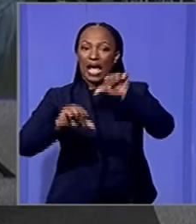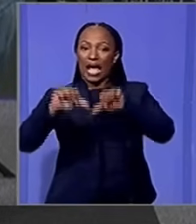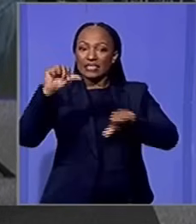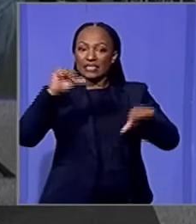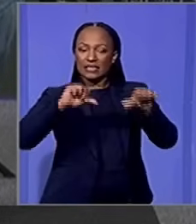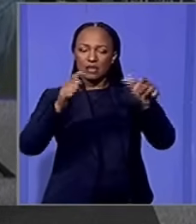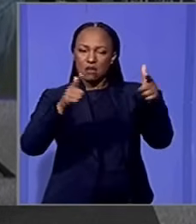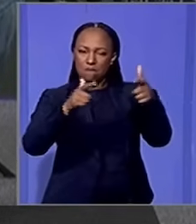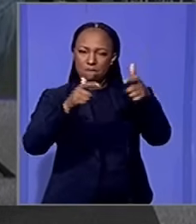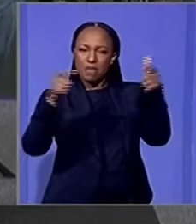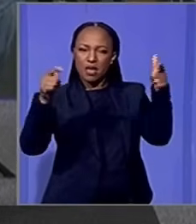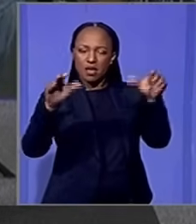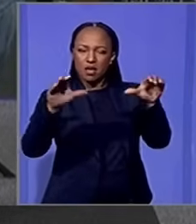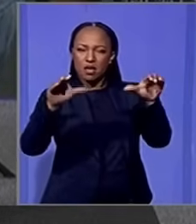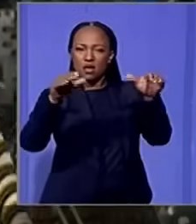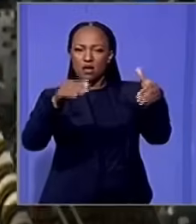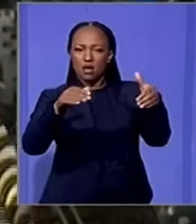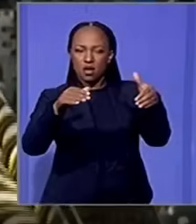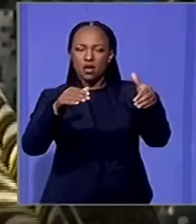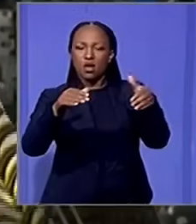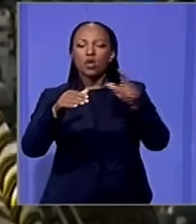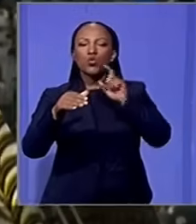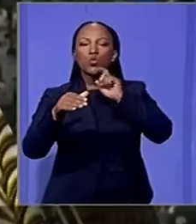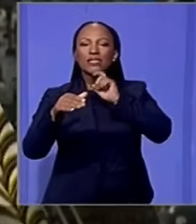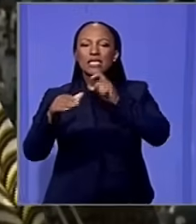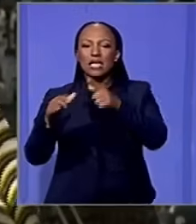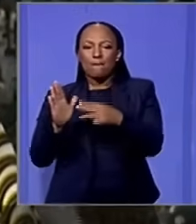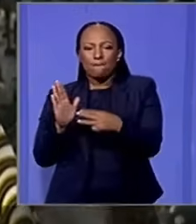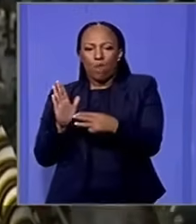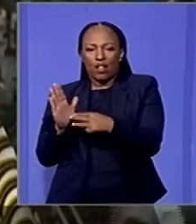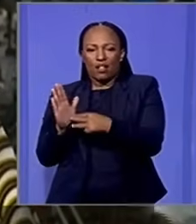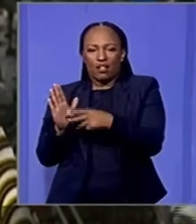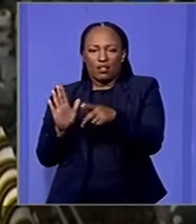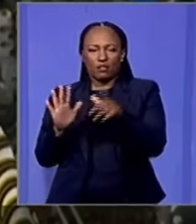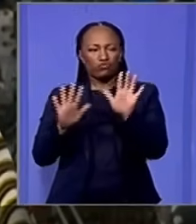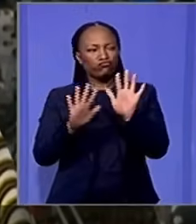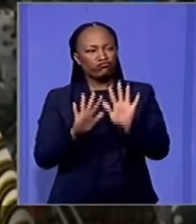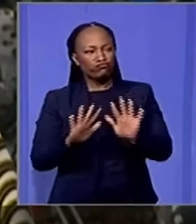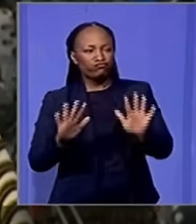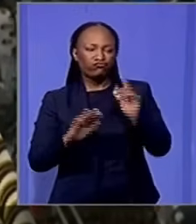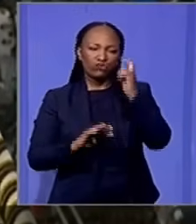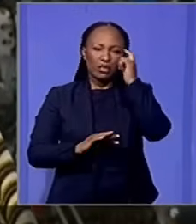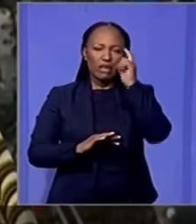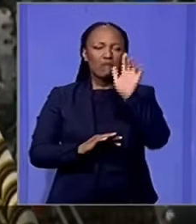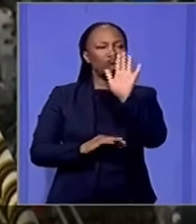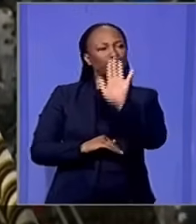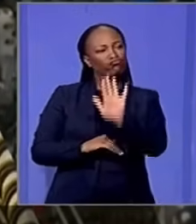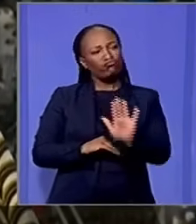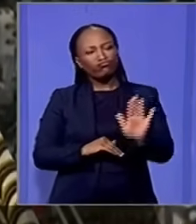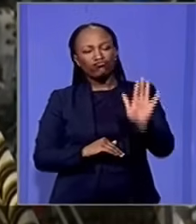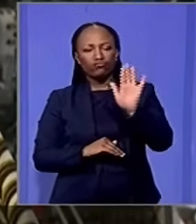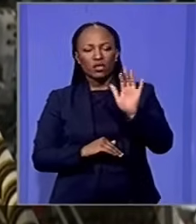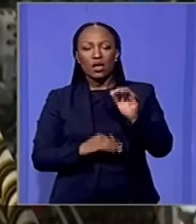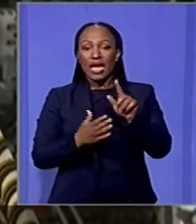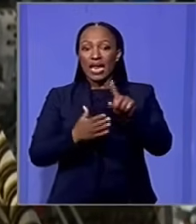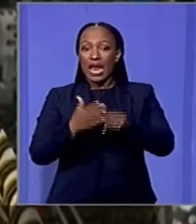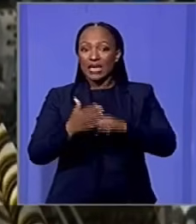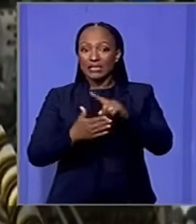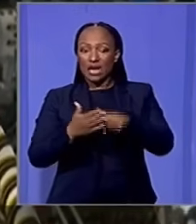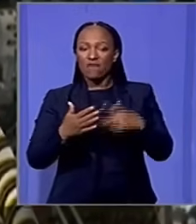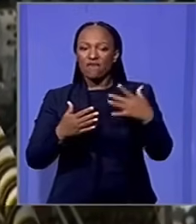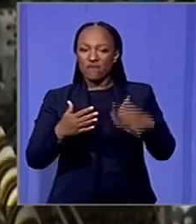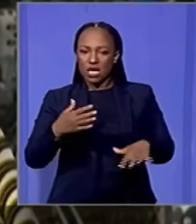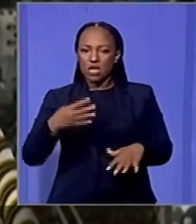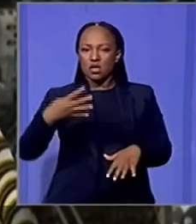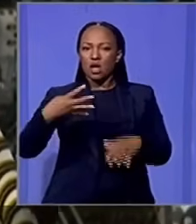tuma kudu ke kgale e šomiša mokgwa o wa go lebelela le go ba le ponelo pele mo di-electioneng tše nne tša go feta so